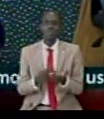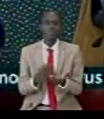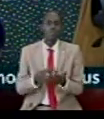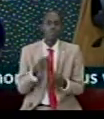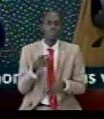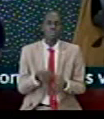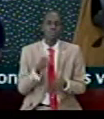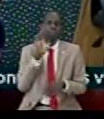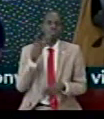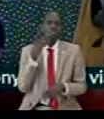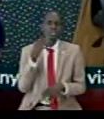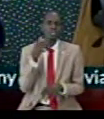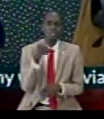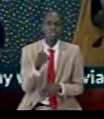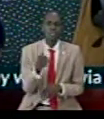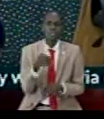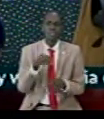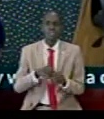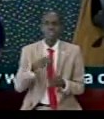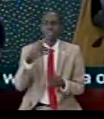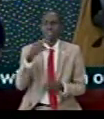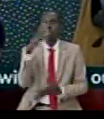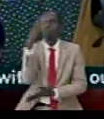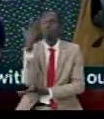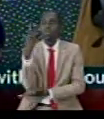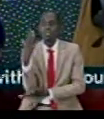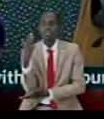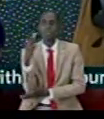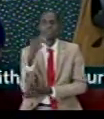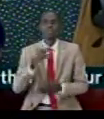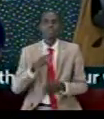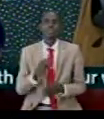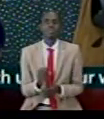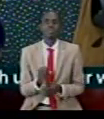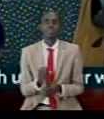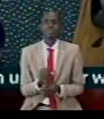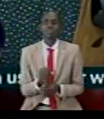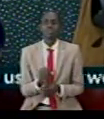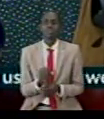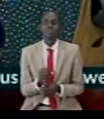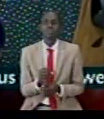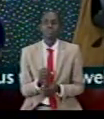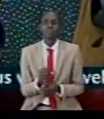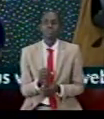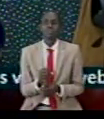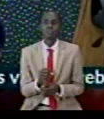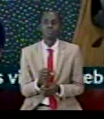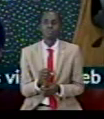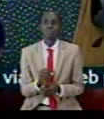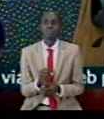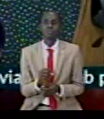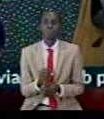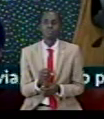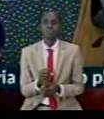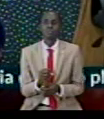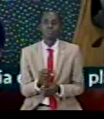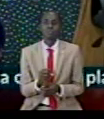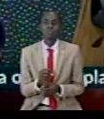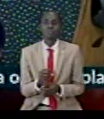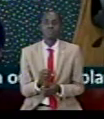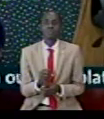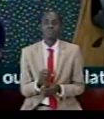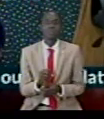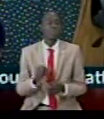I see myself in the forest. Sometimes I see dead people in my dream. Sometimes, guys, I